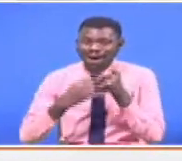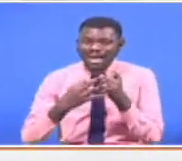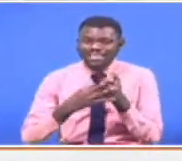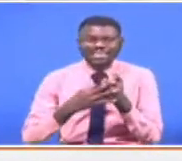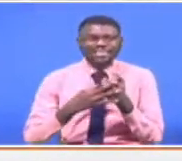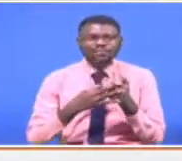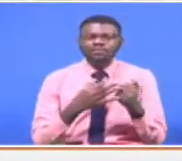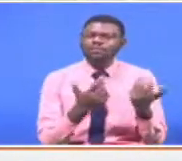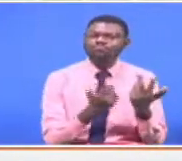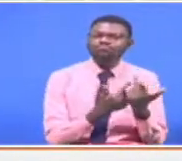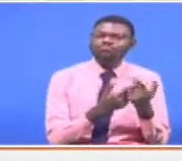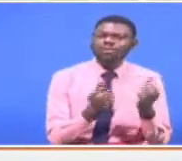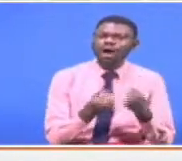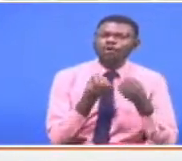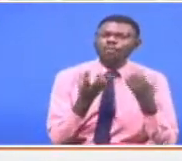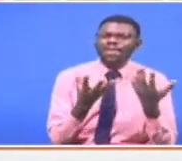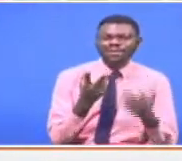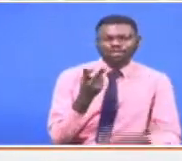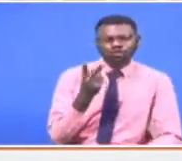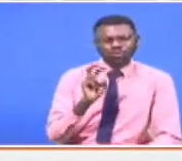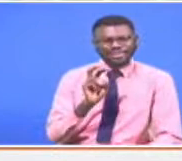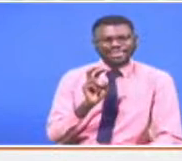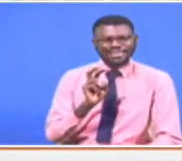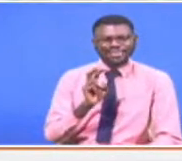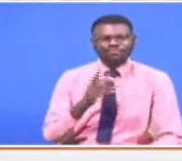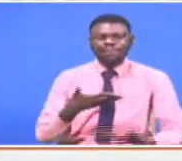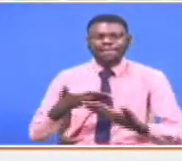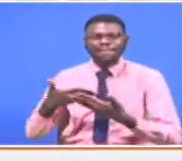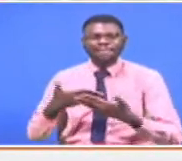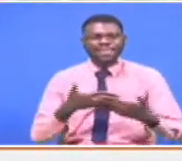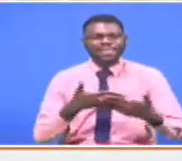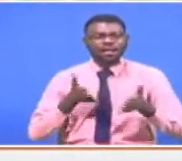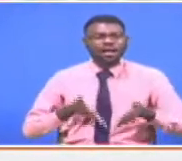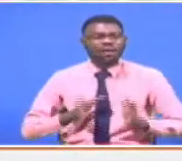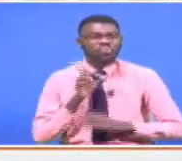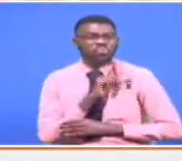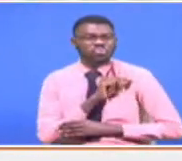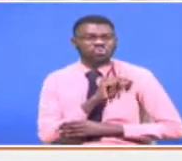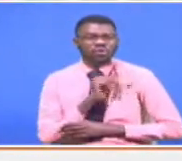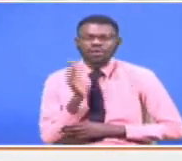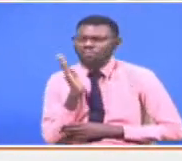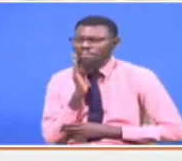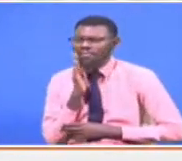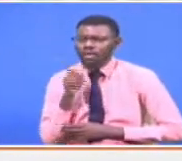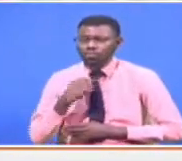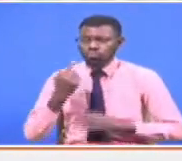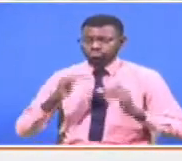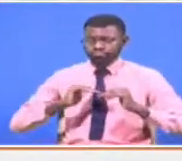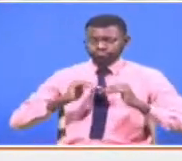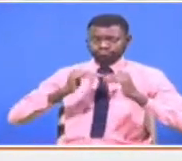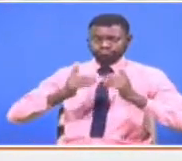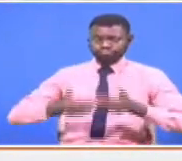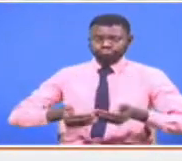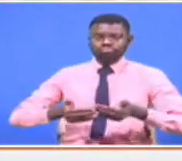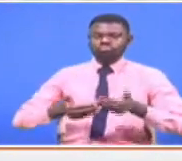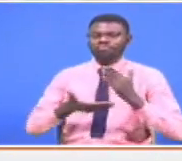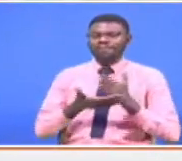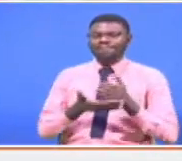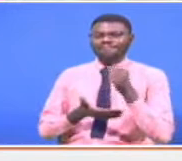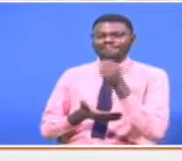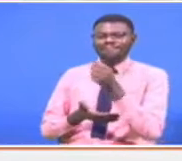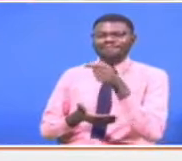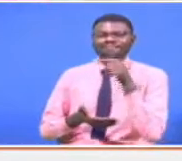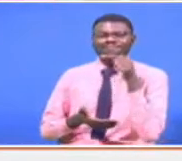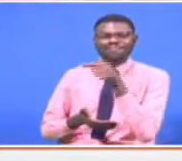have recorded a paltry 20 cases of childbirth, with mothers who are due being referred to the neighboring